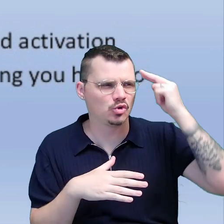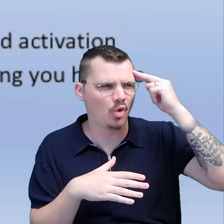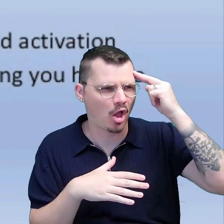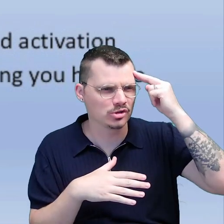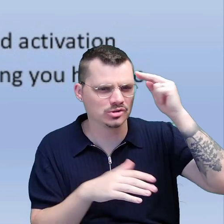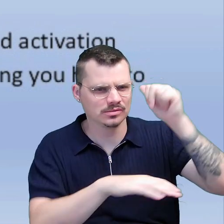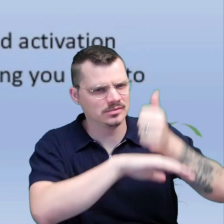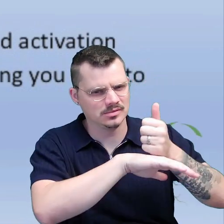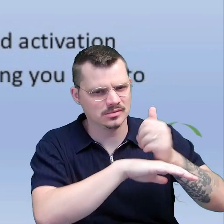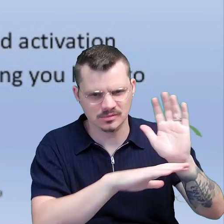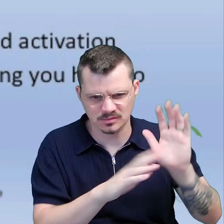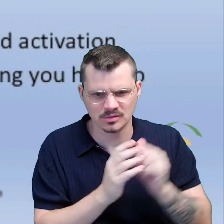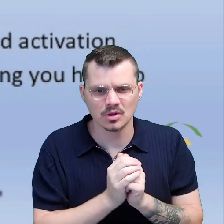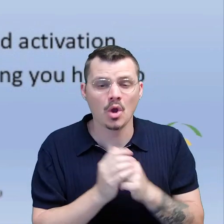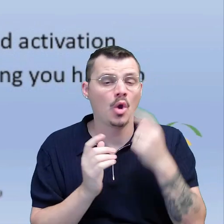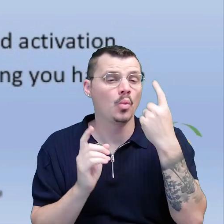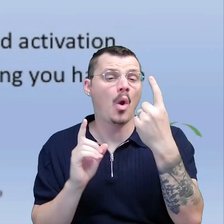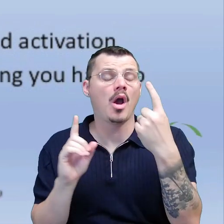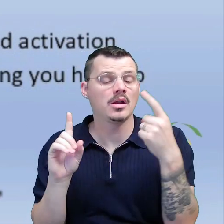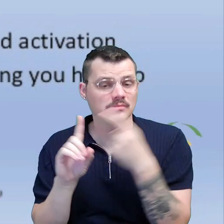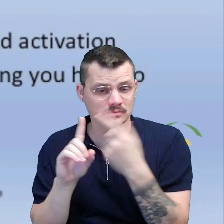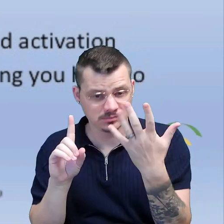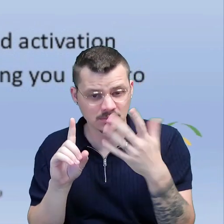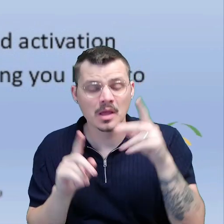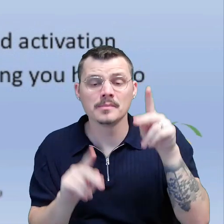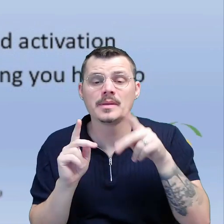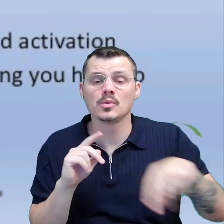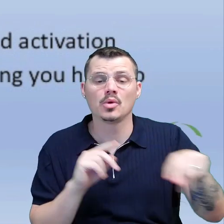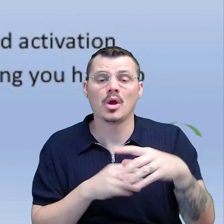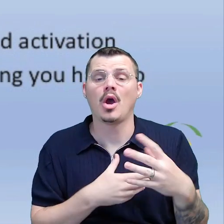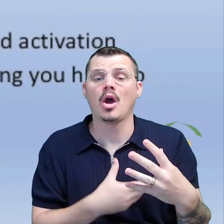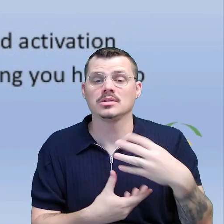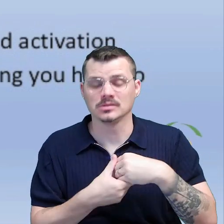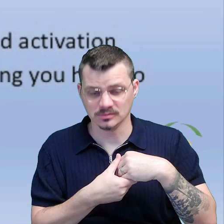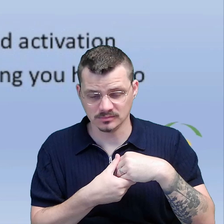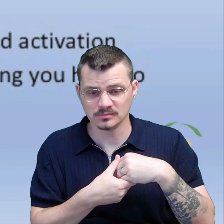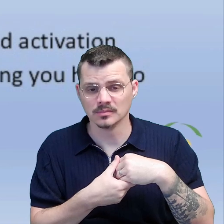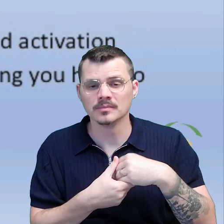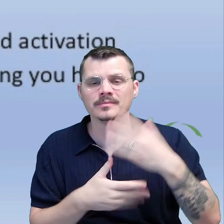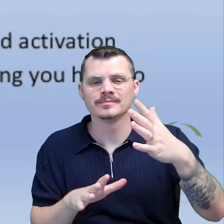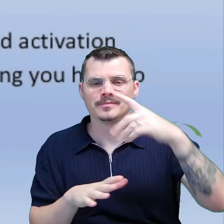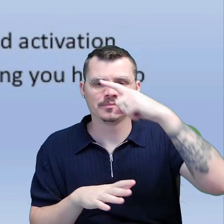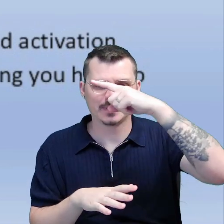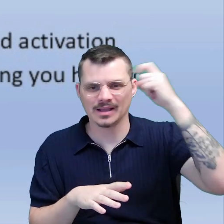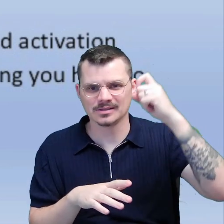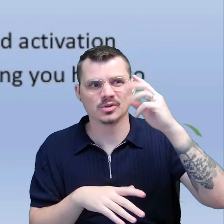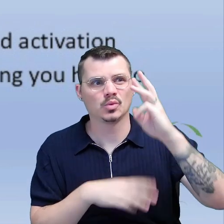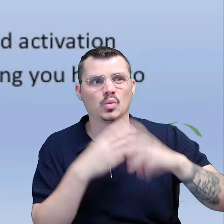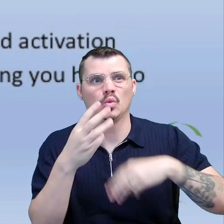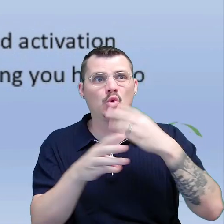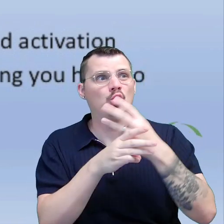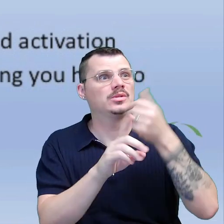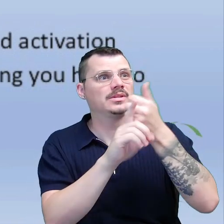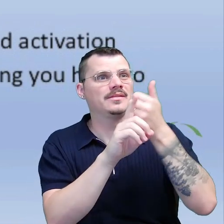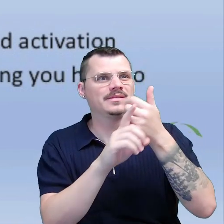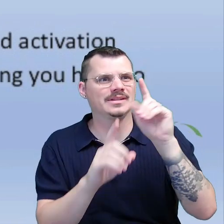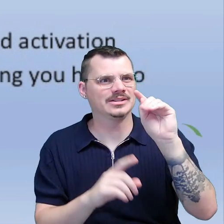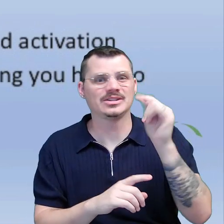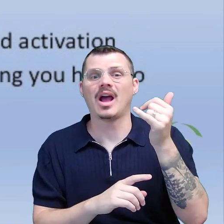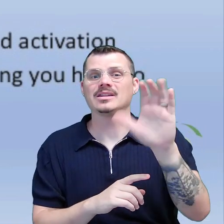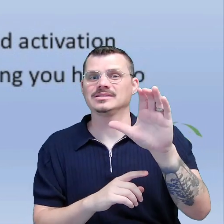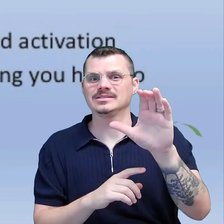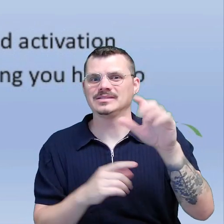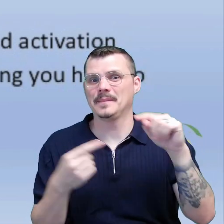neurology. One of them is that people with autism, because the world is so painfully toxic a